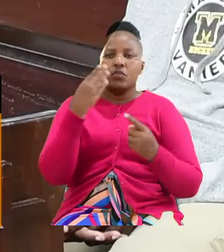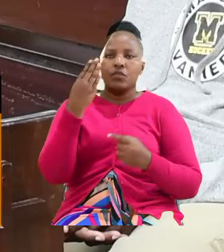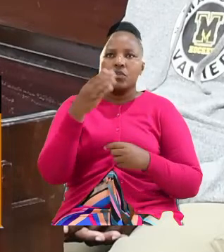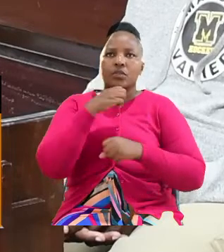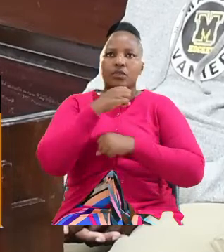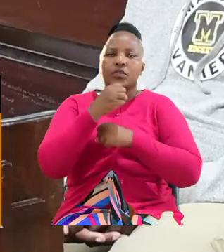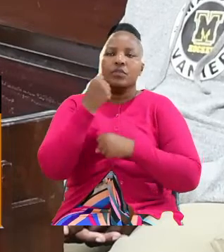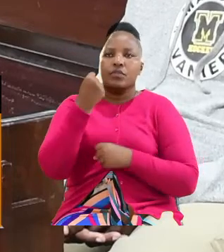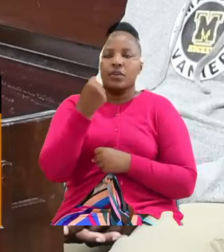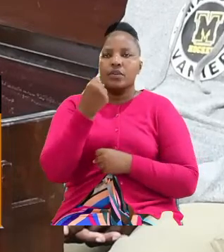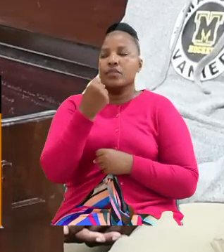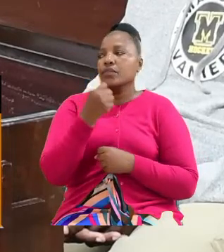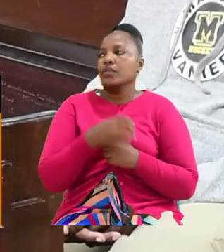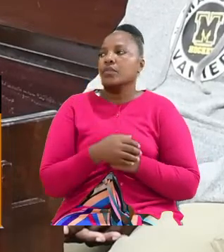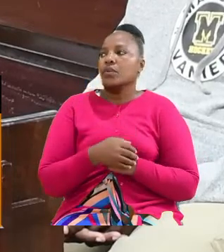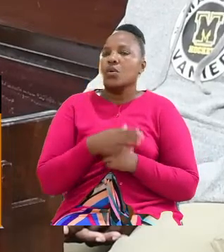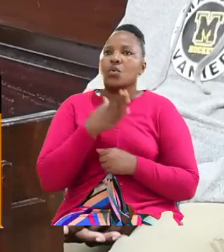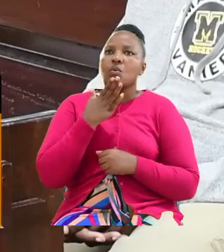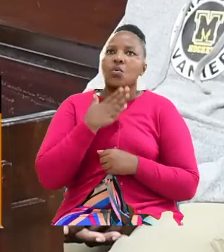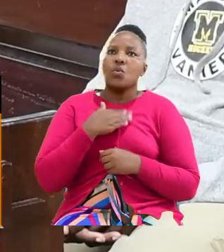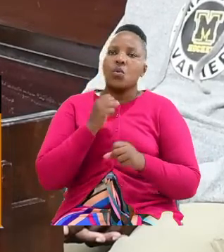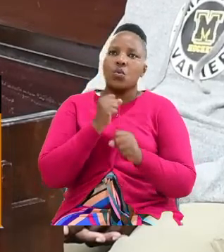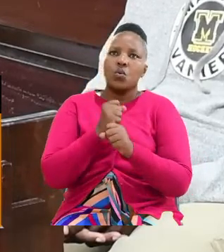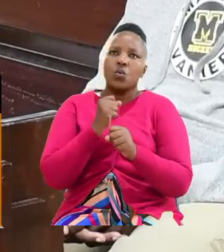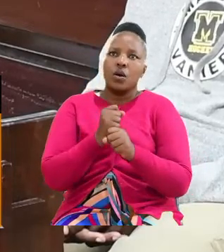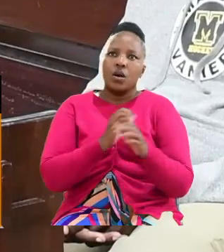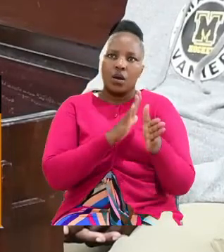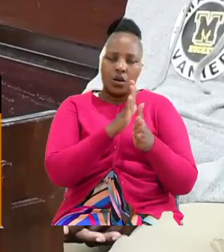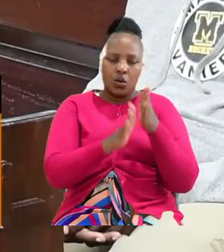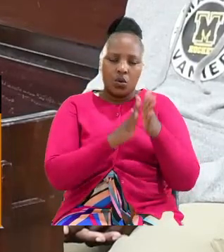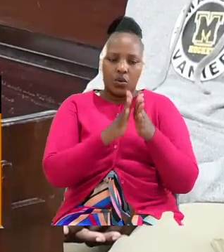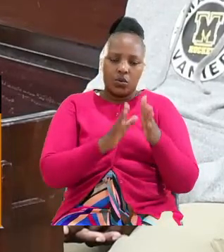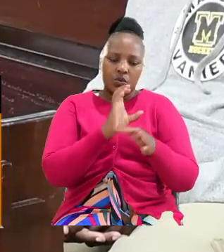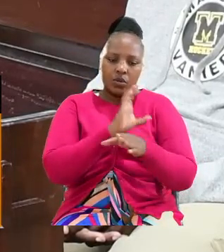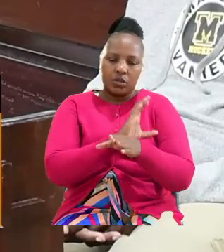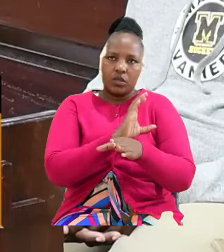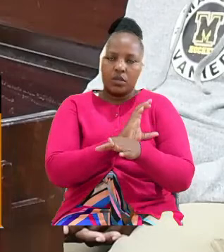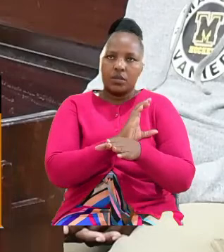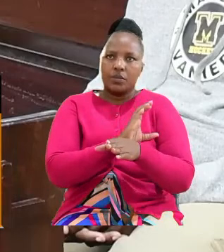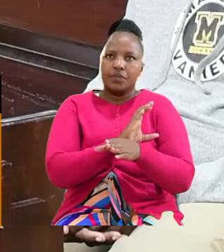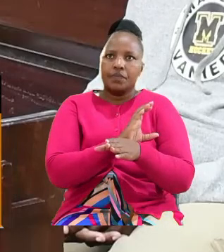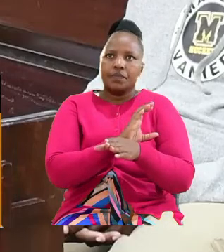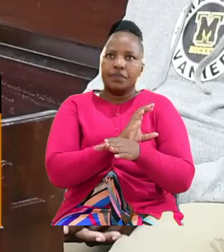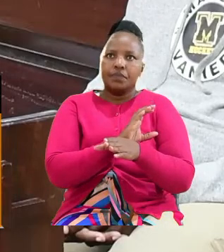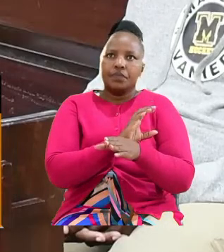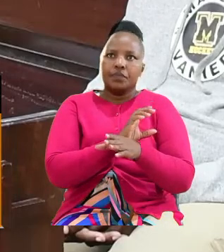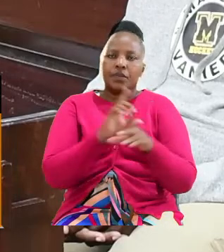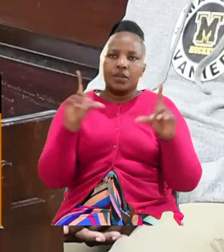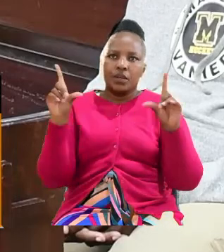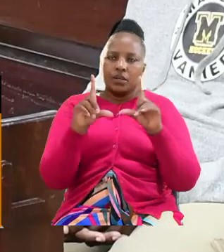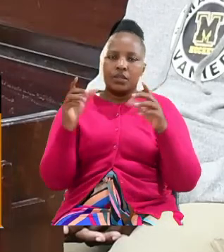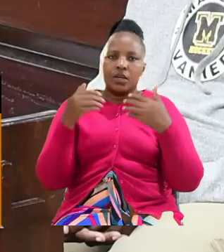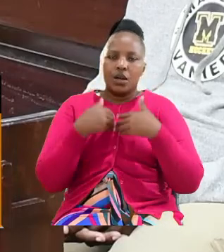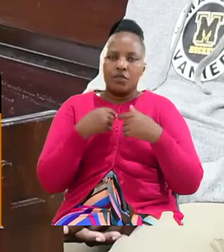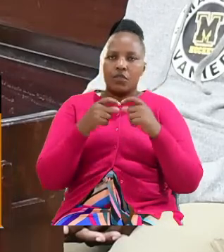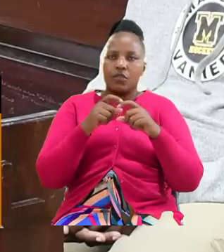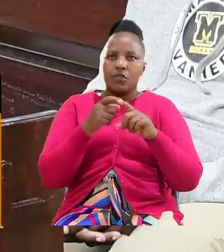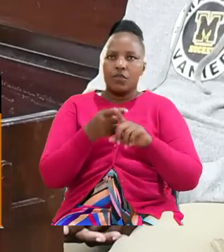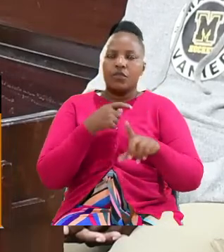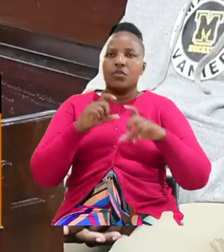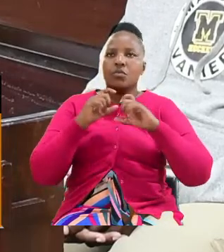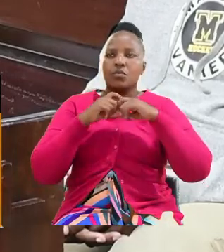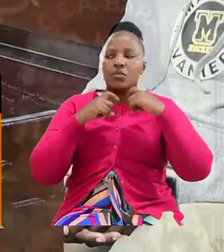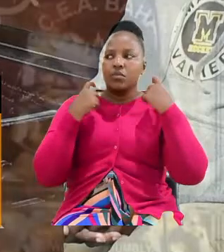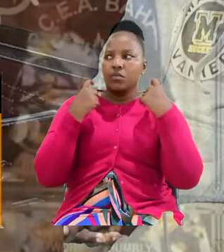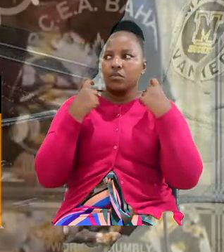years, willing to work with the church policies, recommendation letter from church minister or